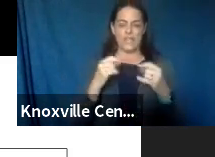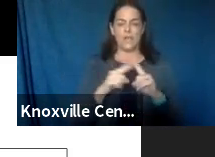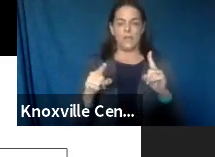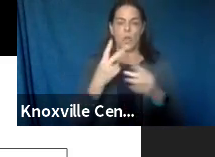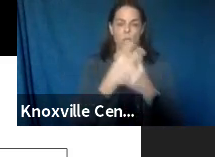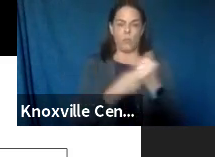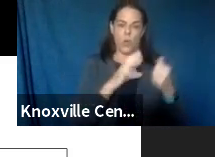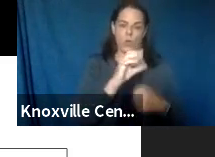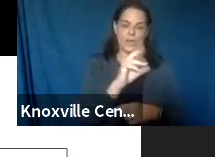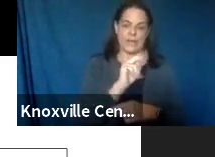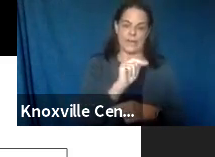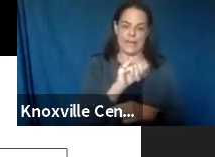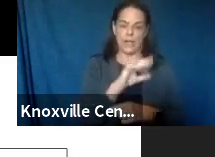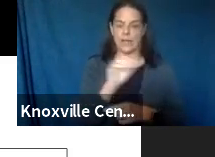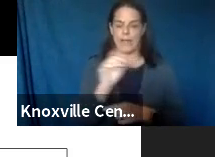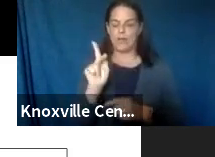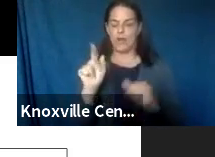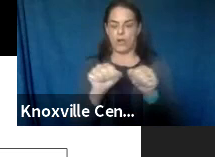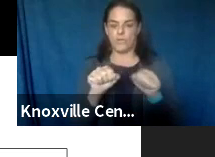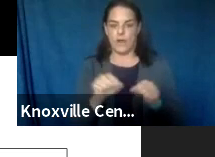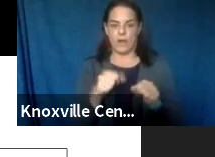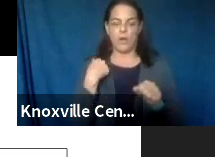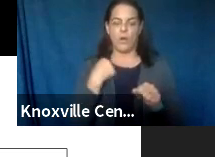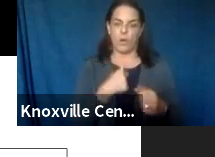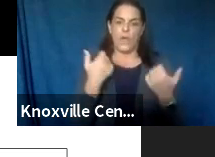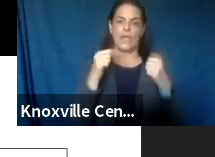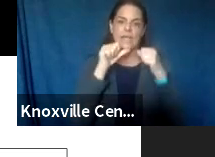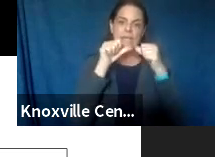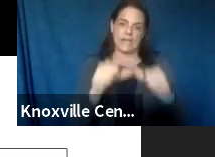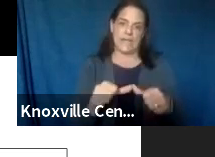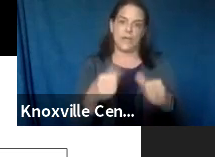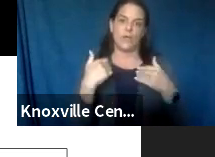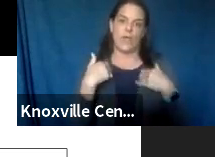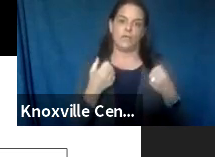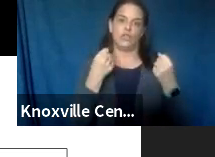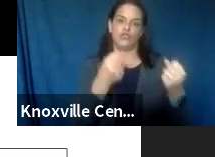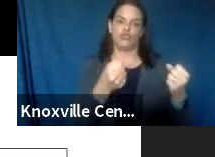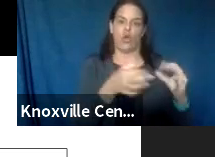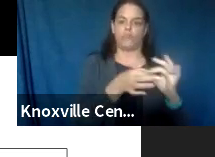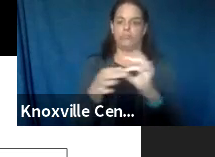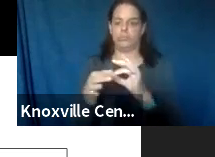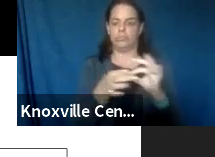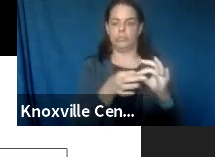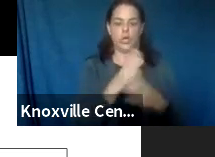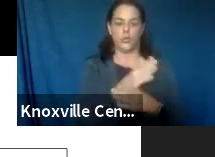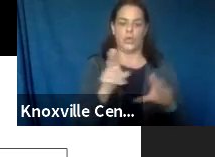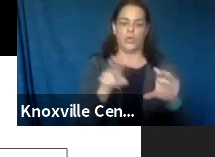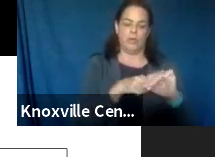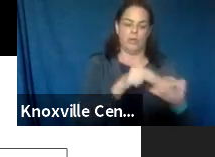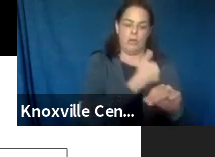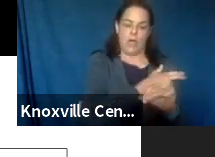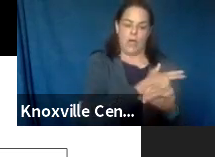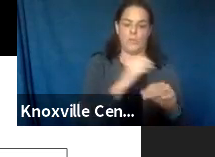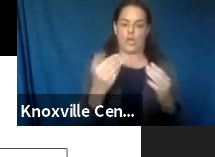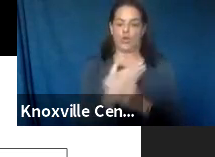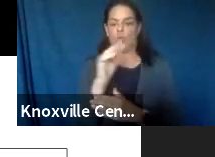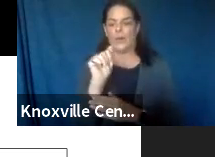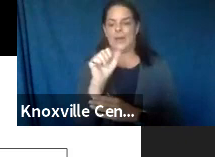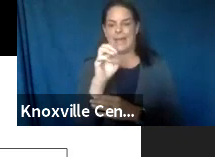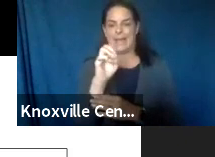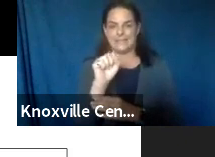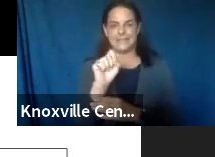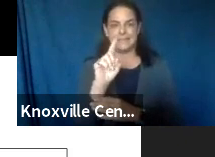the county and the Knoxville district, we continue to have a strong correlation between hospitalizations and new cases